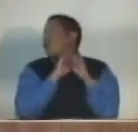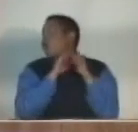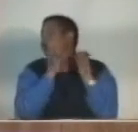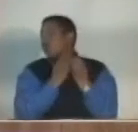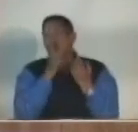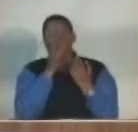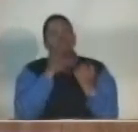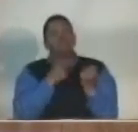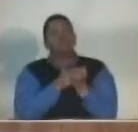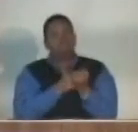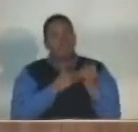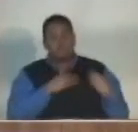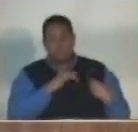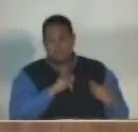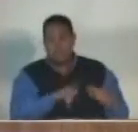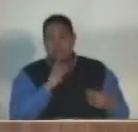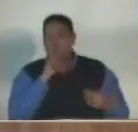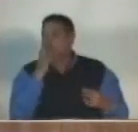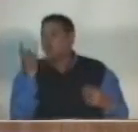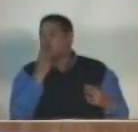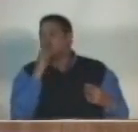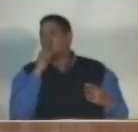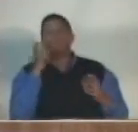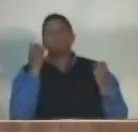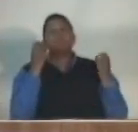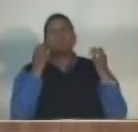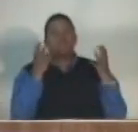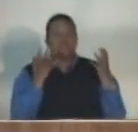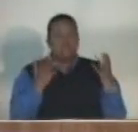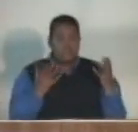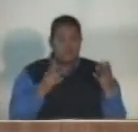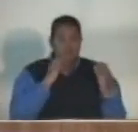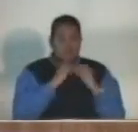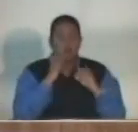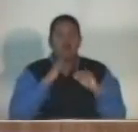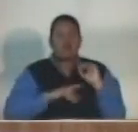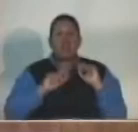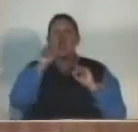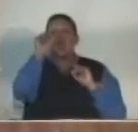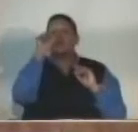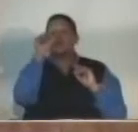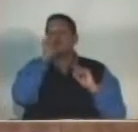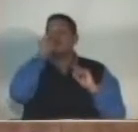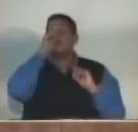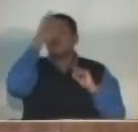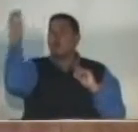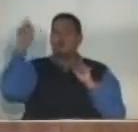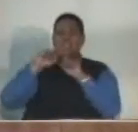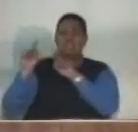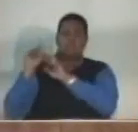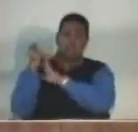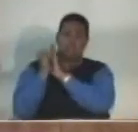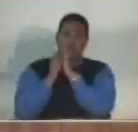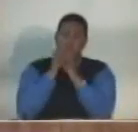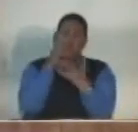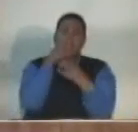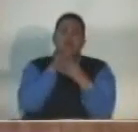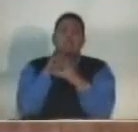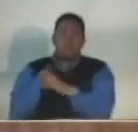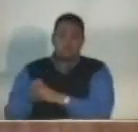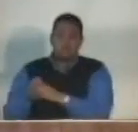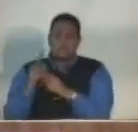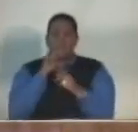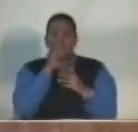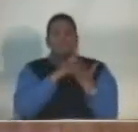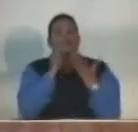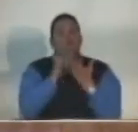have endorsed it, and also to the hundreds, it's now more than 100 private sector agencies who are participating in